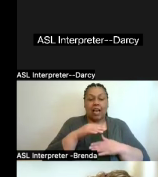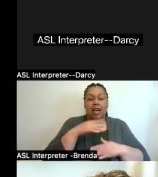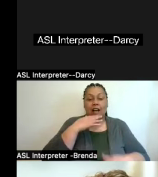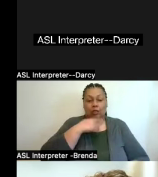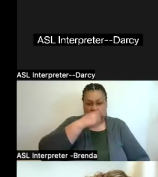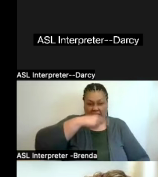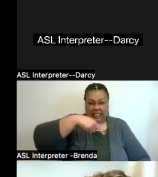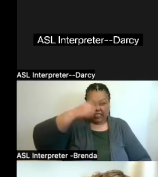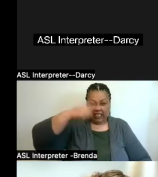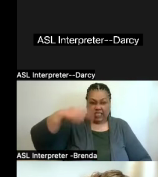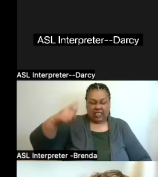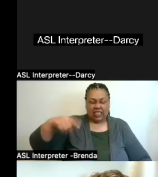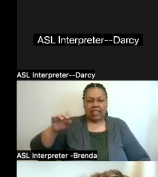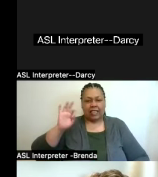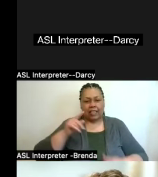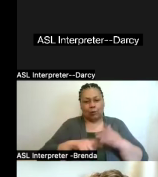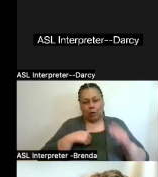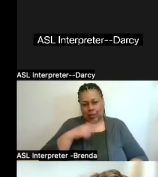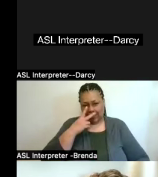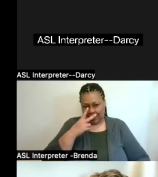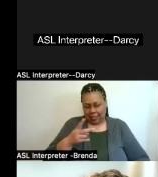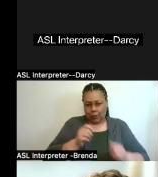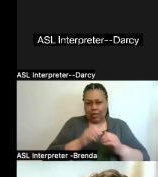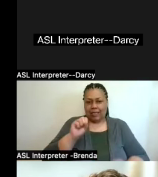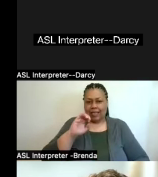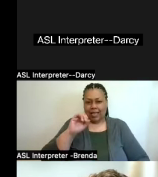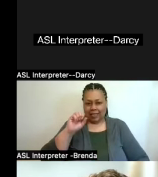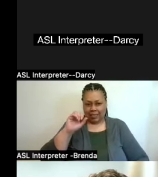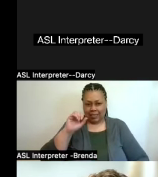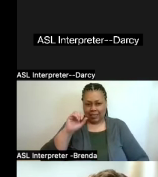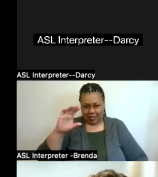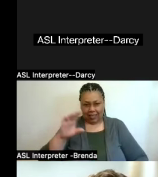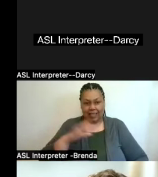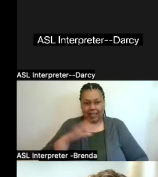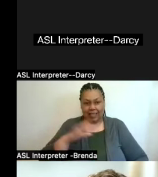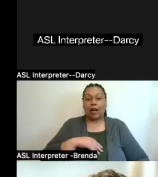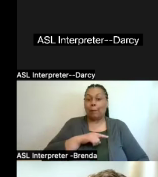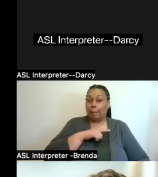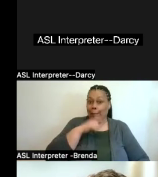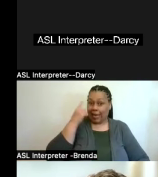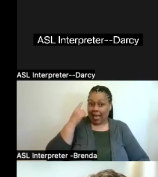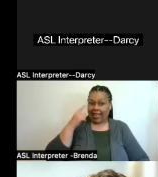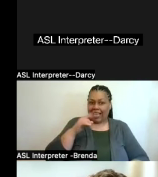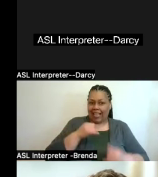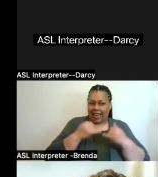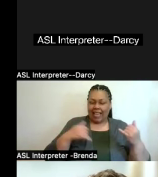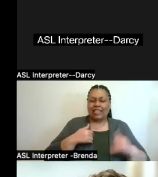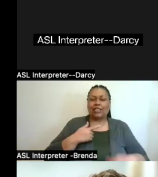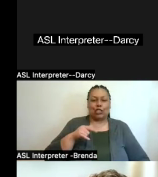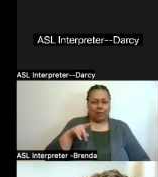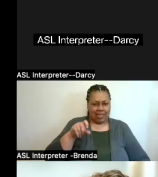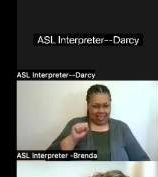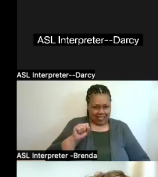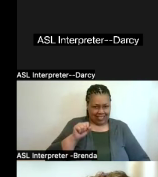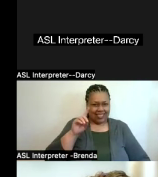basically simulate what we would be able to see with the seismic data, but the black lines show what we see in the GPS data. So